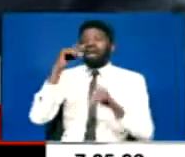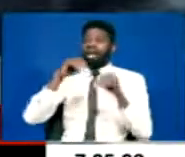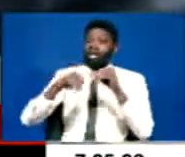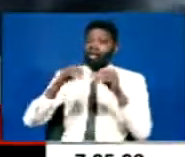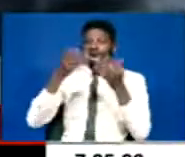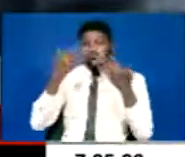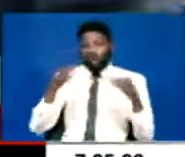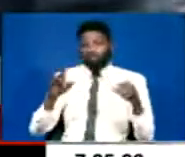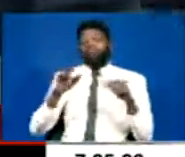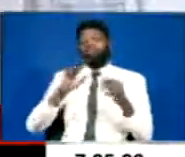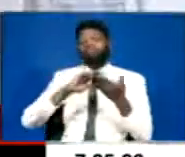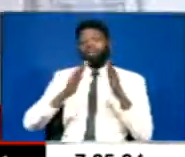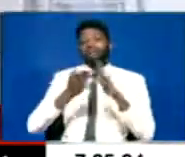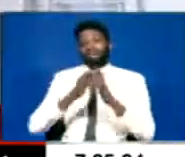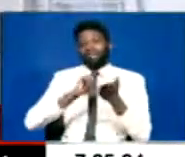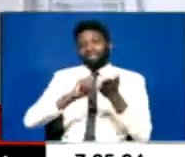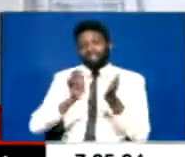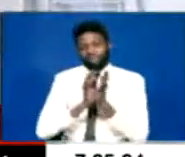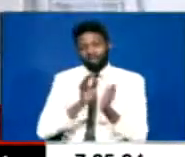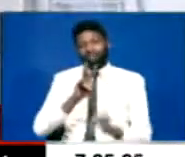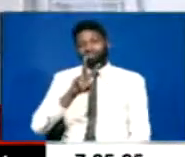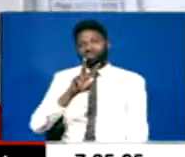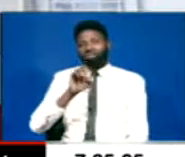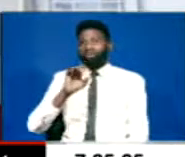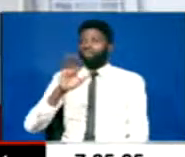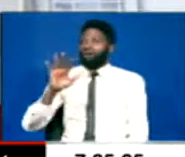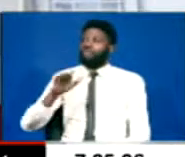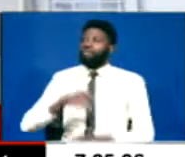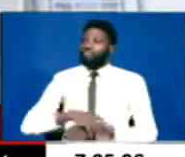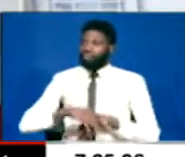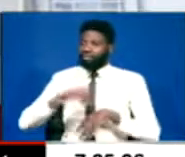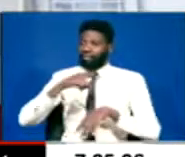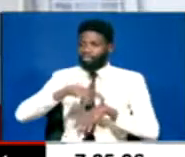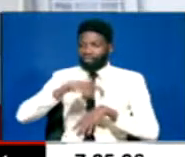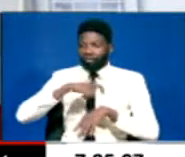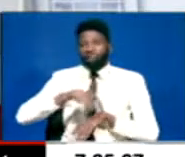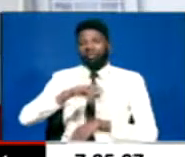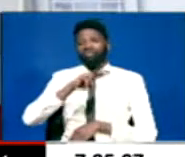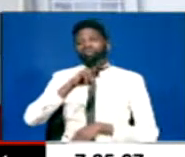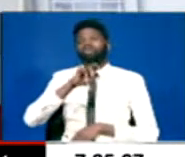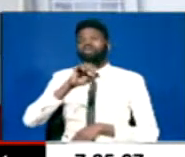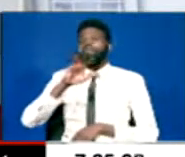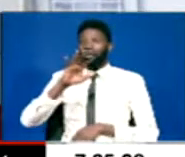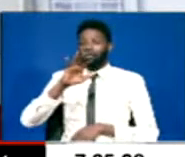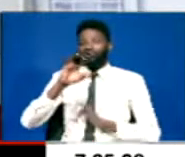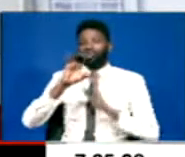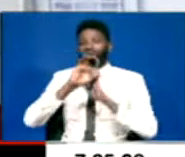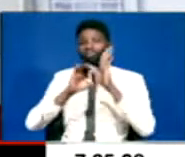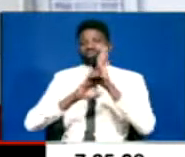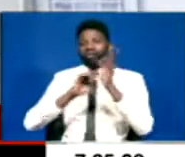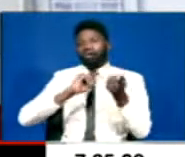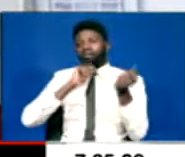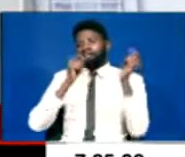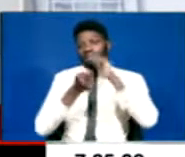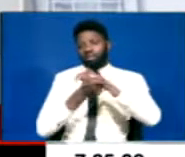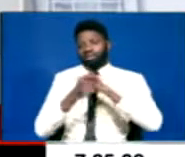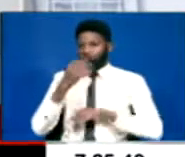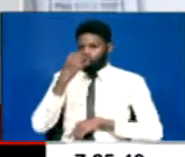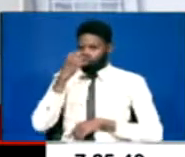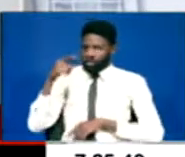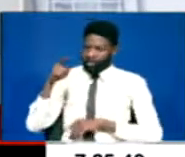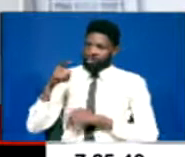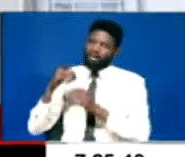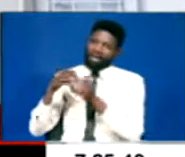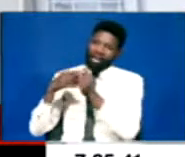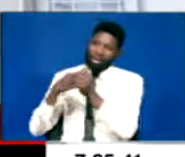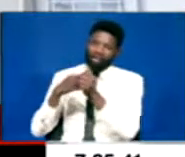general in 2005. During the 2005 constitutional referendum, Ruto spearheaded the anti-change